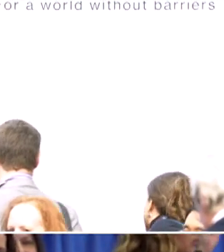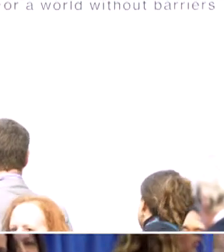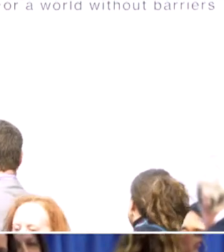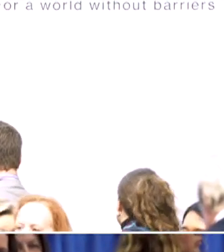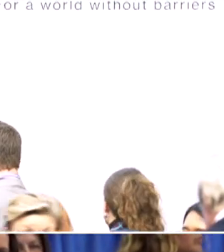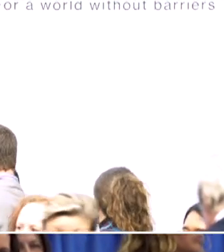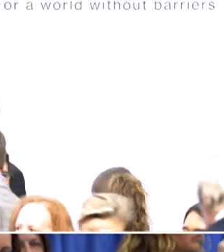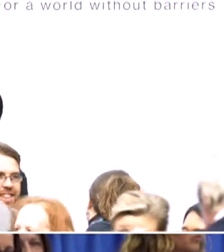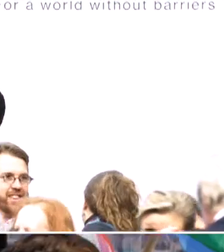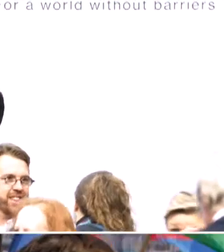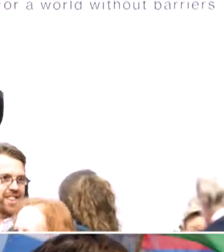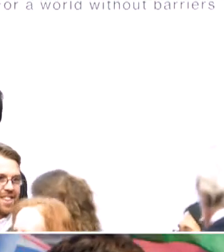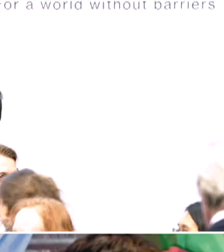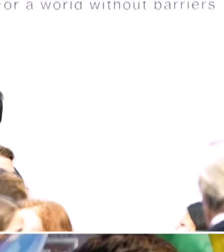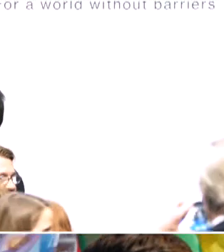Zero